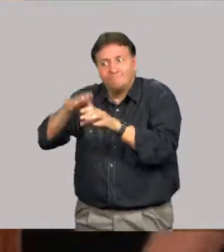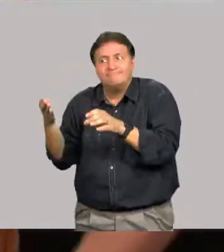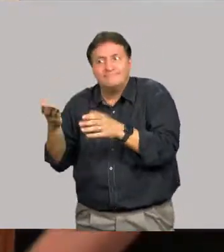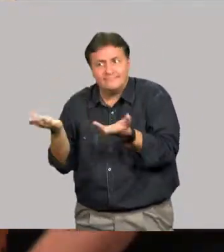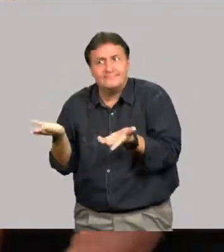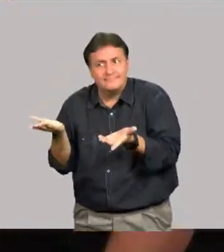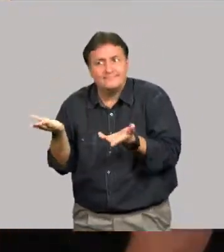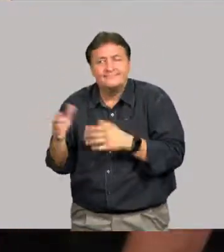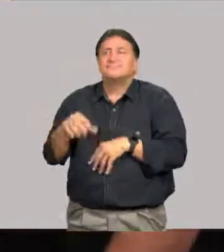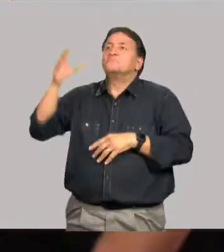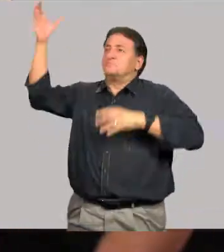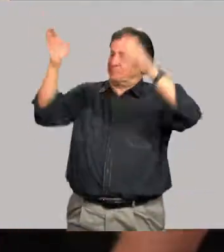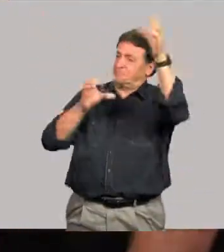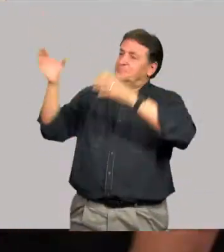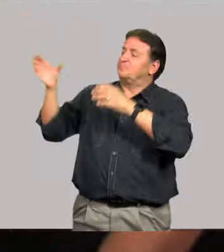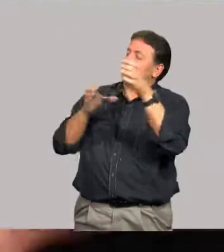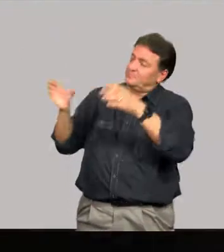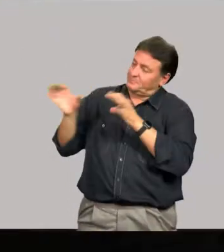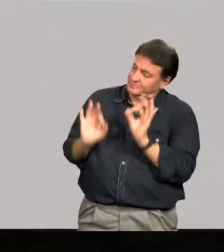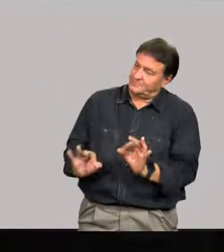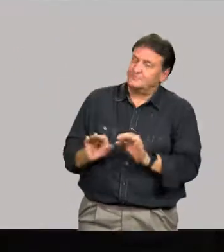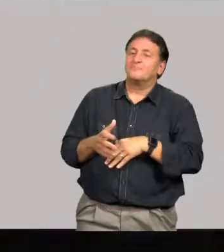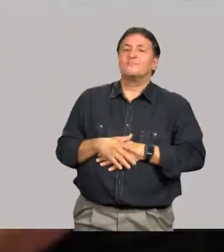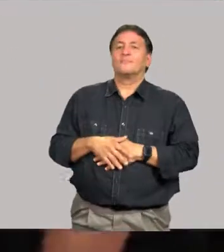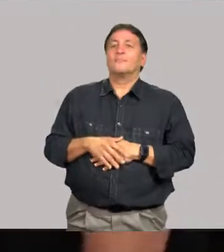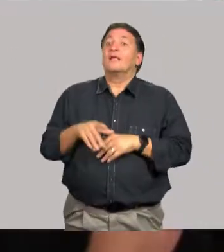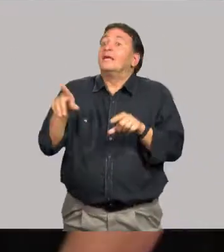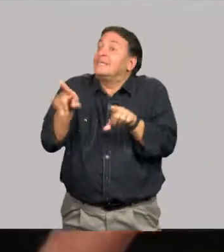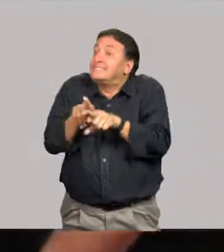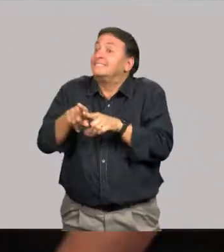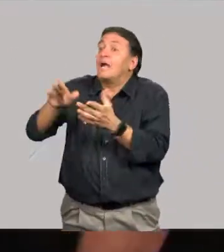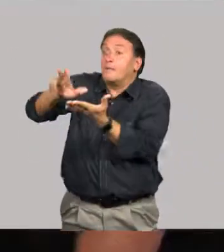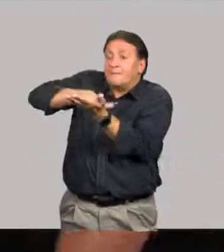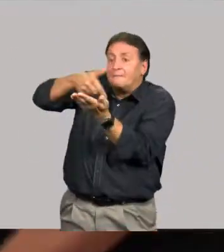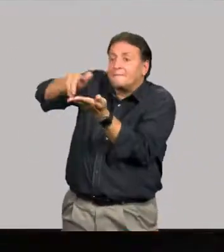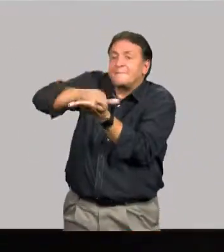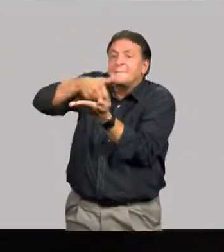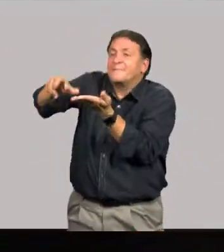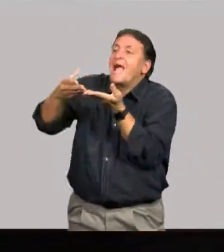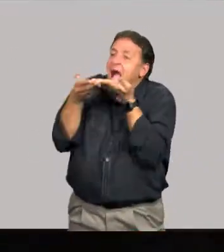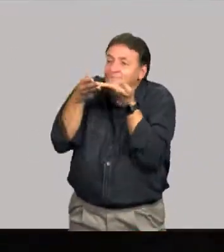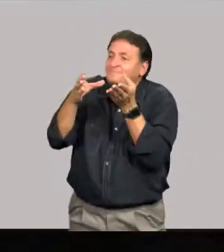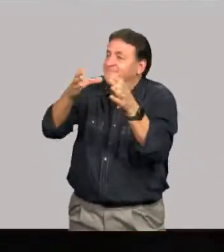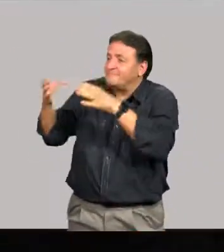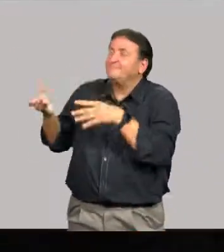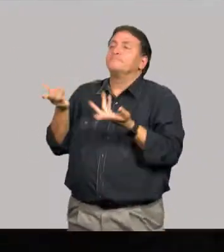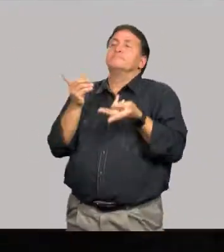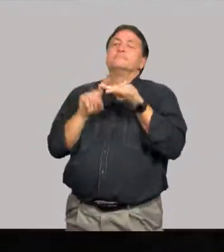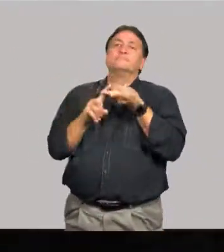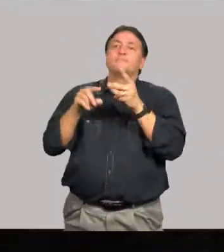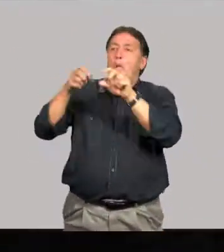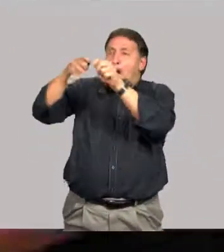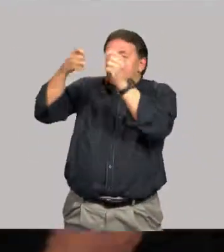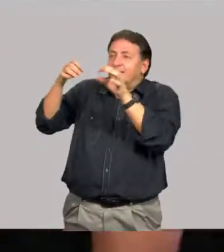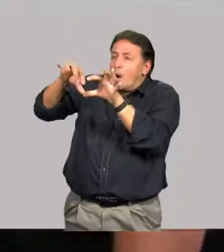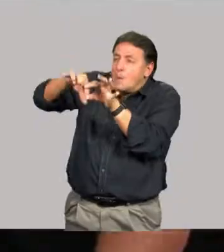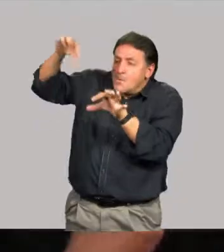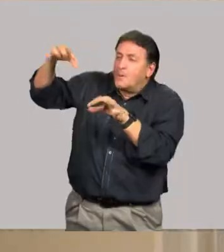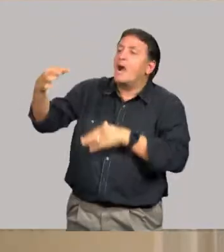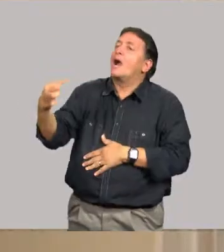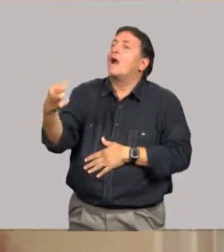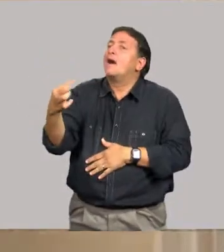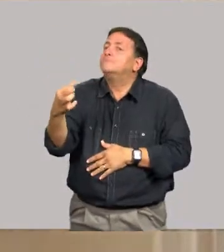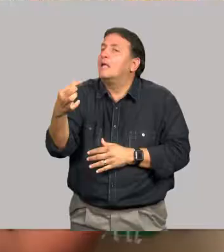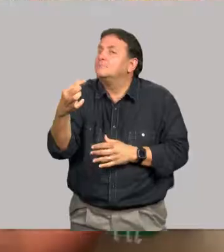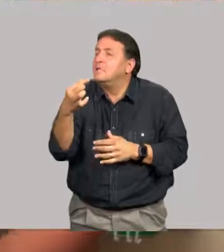make sure that we've got plenty of food. Yeah, let's grab all those cans in the pantry. And we don't know how long the power's going to be out, so we probably need a manual can opener